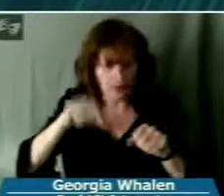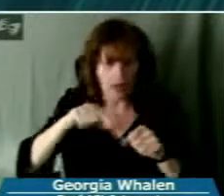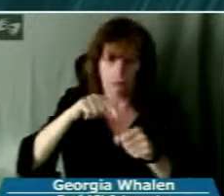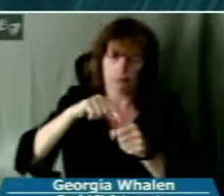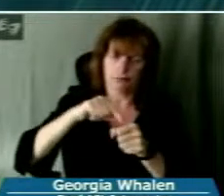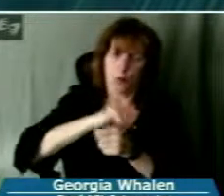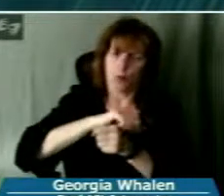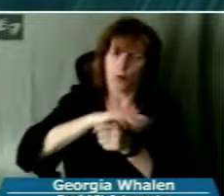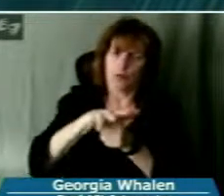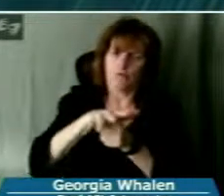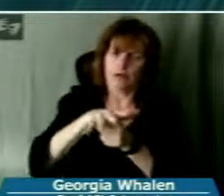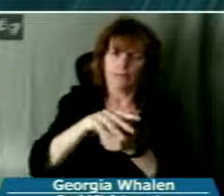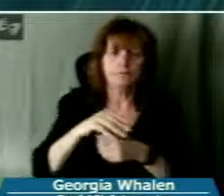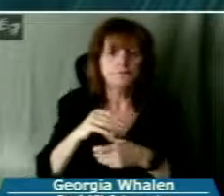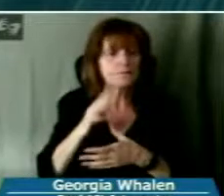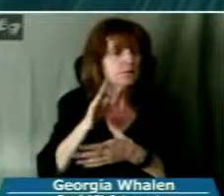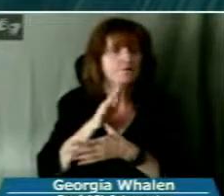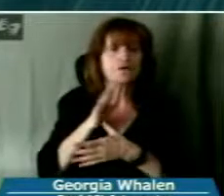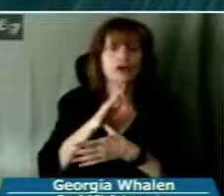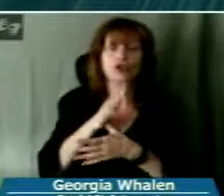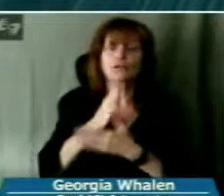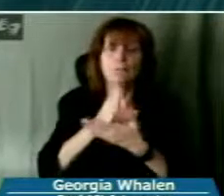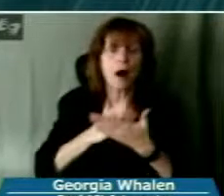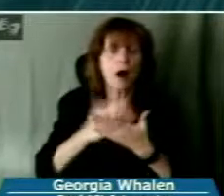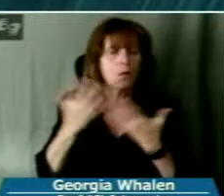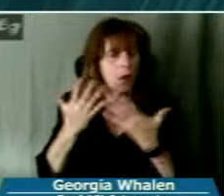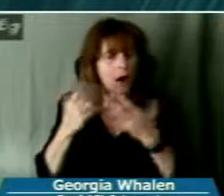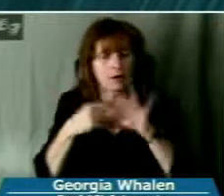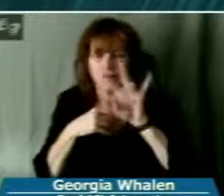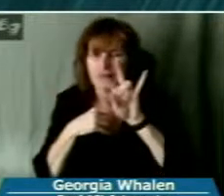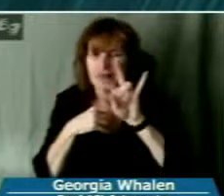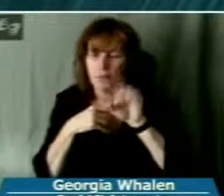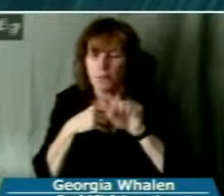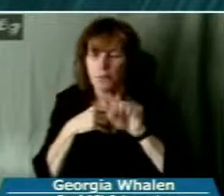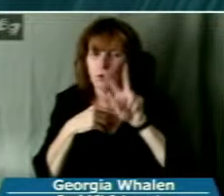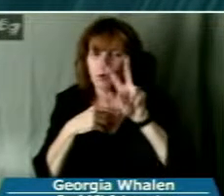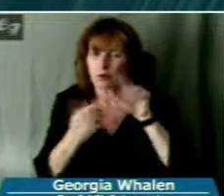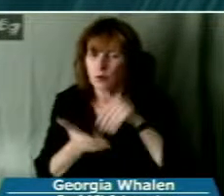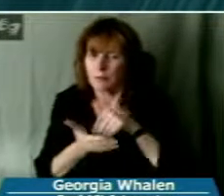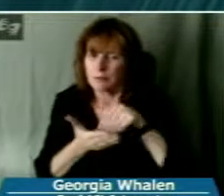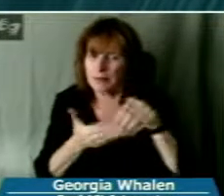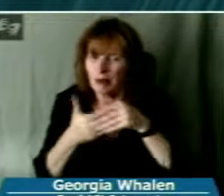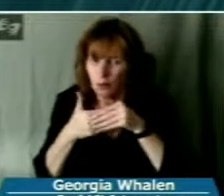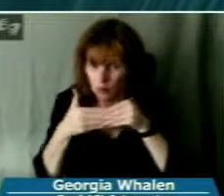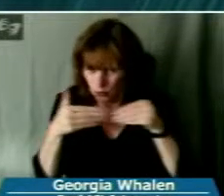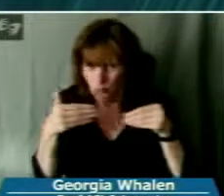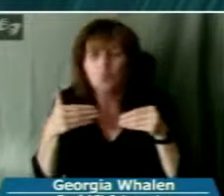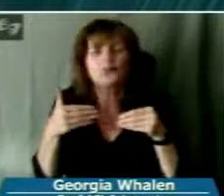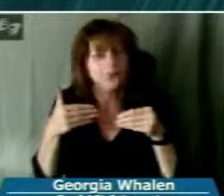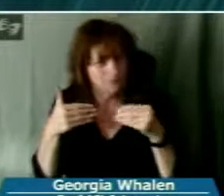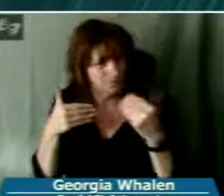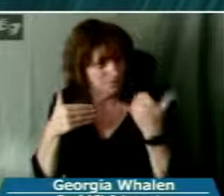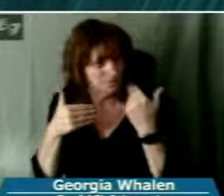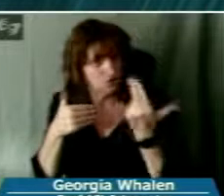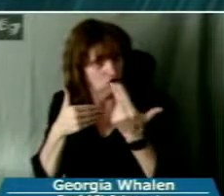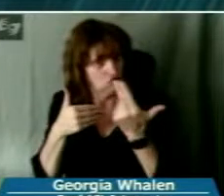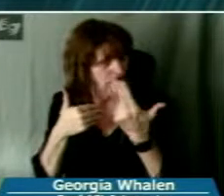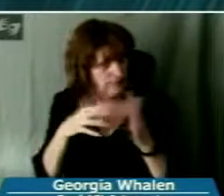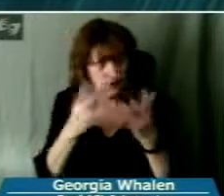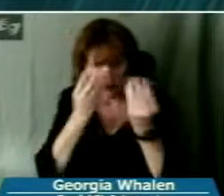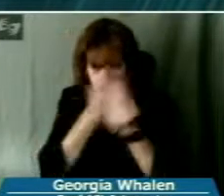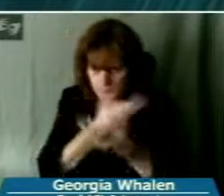these projects is an investment of $7.2 million that was announced this past Thursday. The first